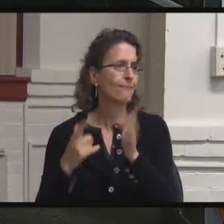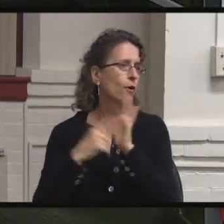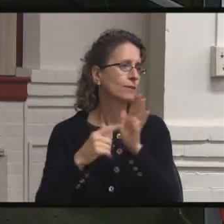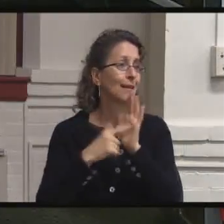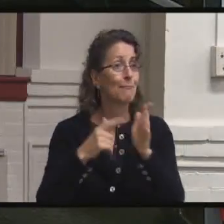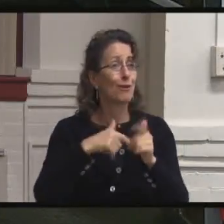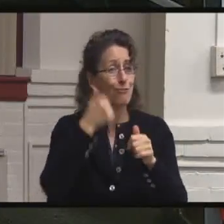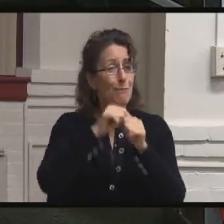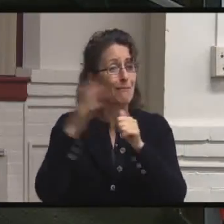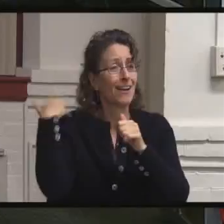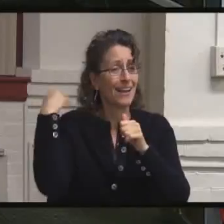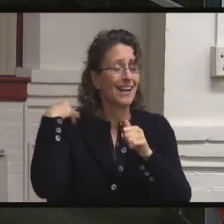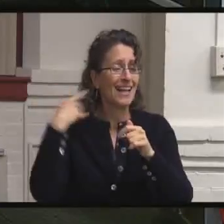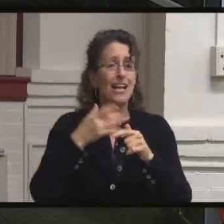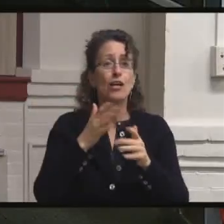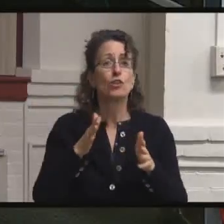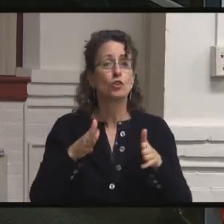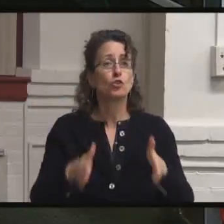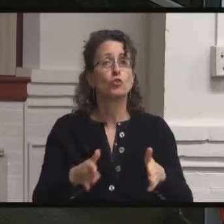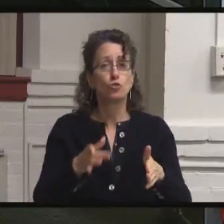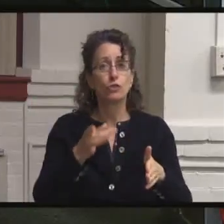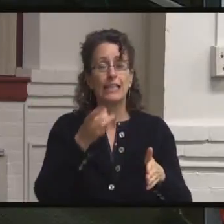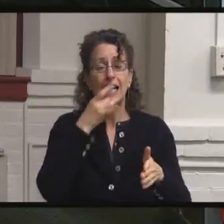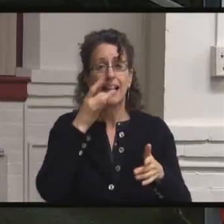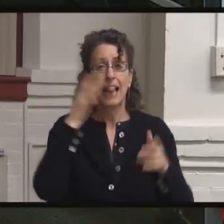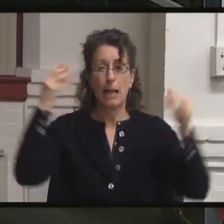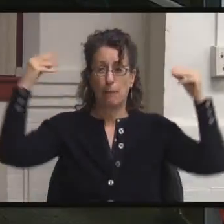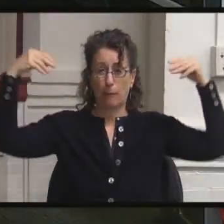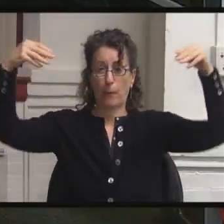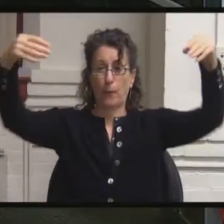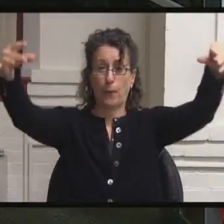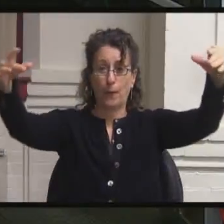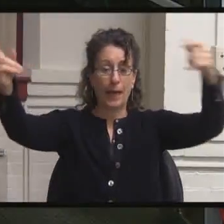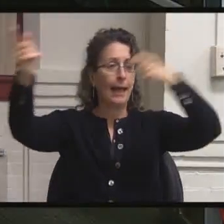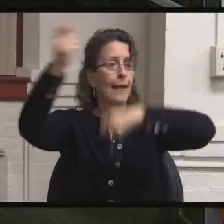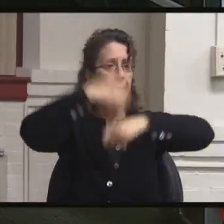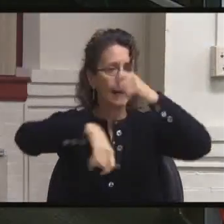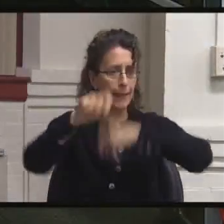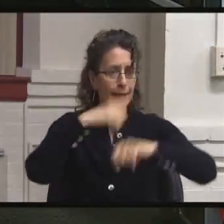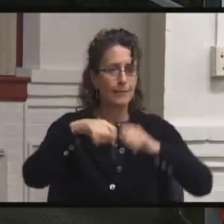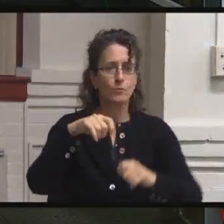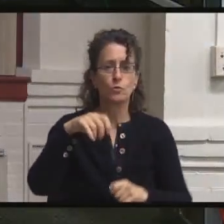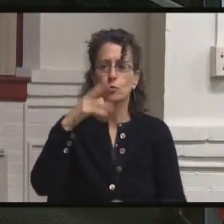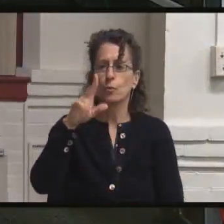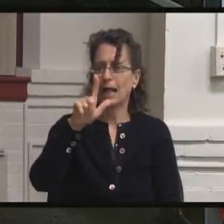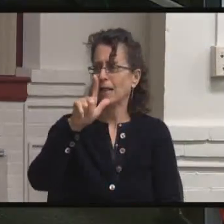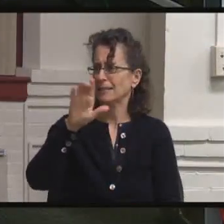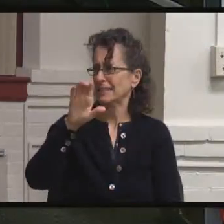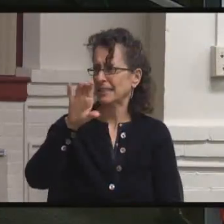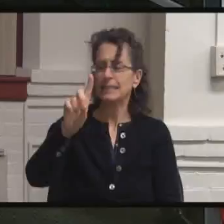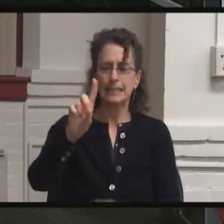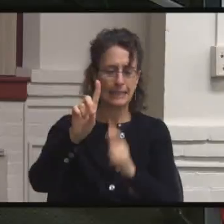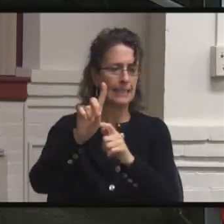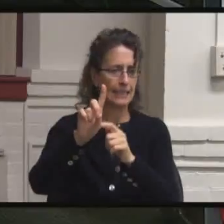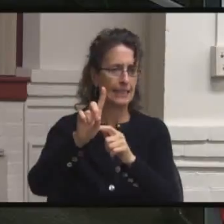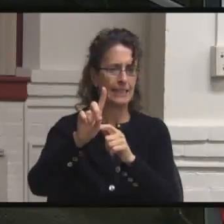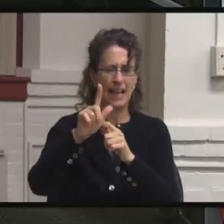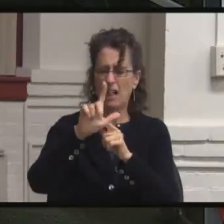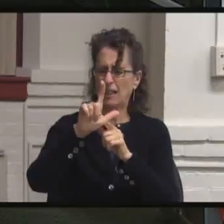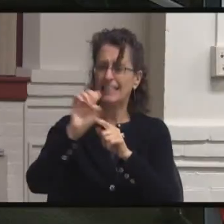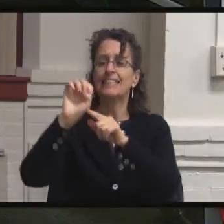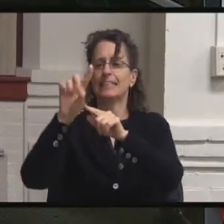streetlights, some changes at the Public Works Garage, some changes here. And the balance of that fund at the present